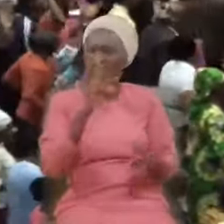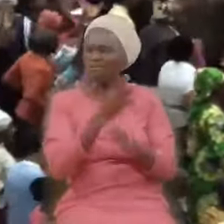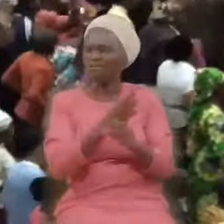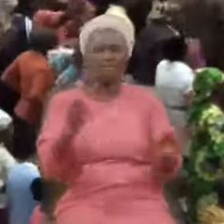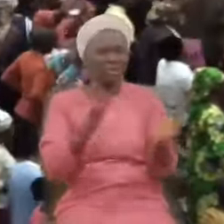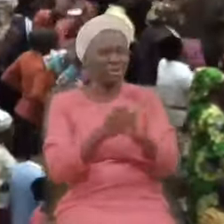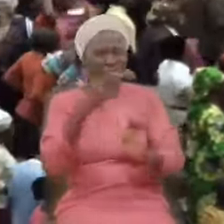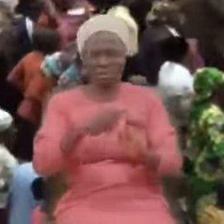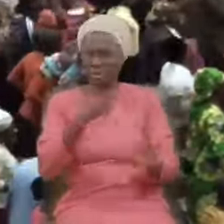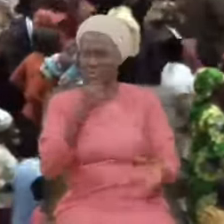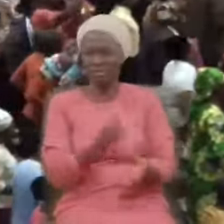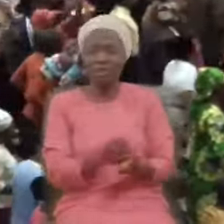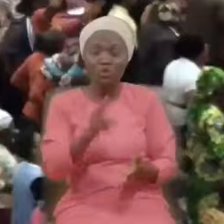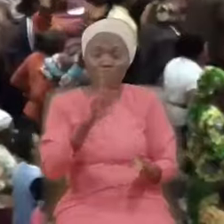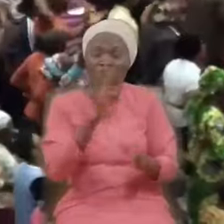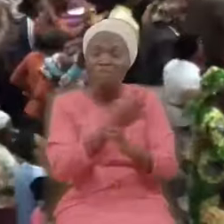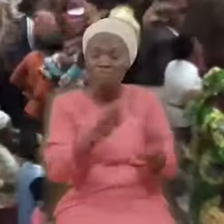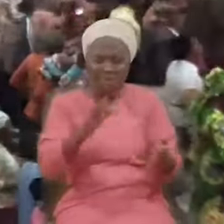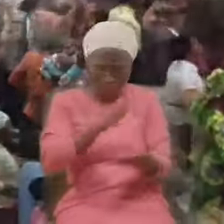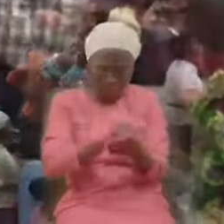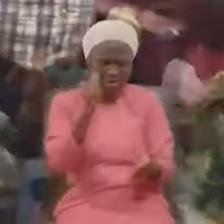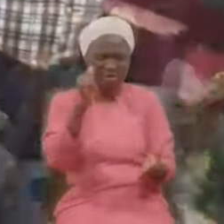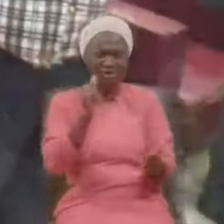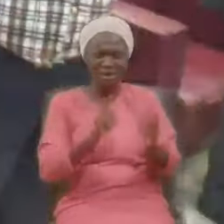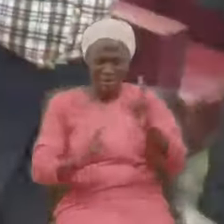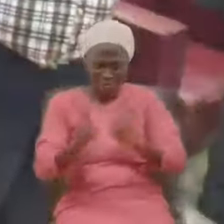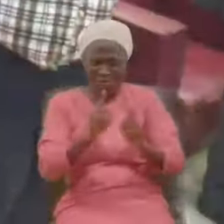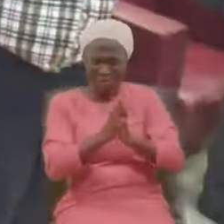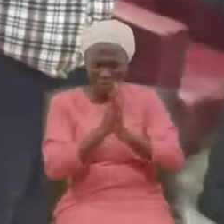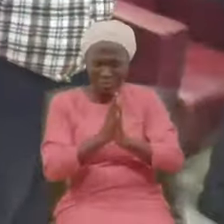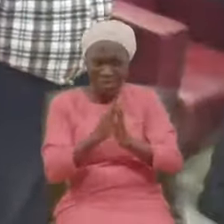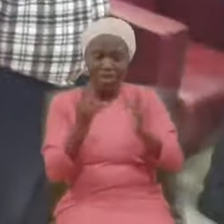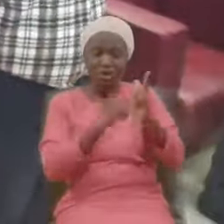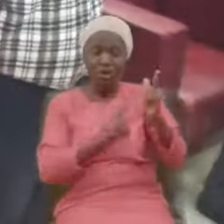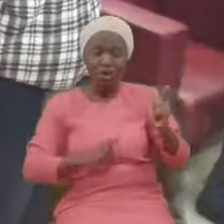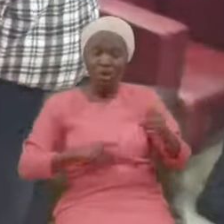free tonight. The Lord has set you free.